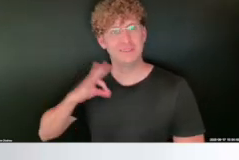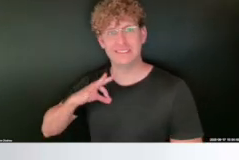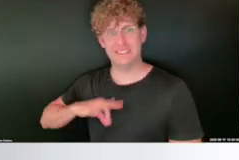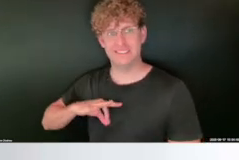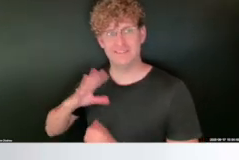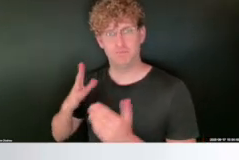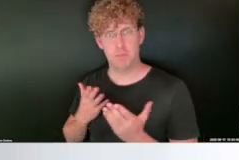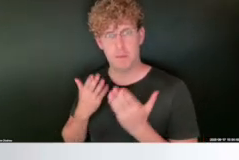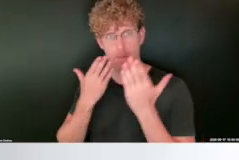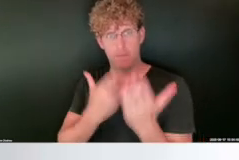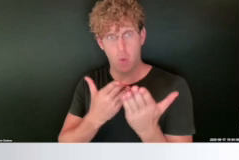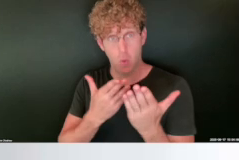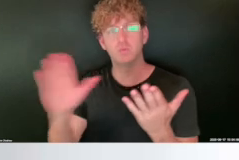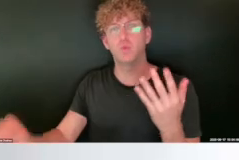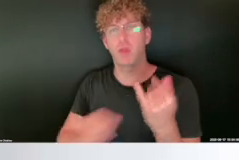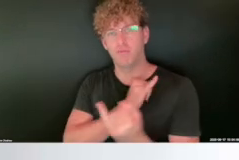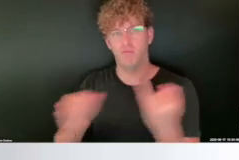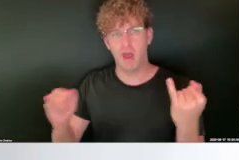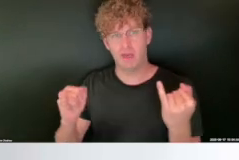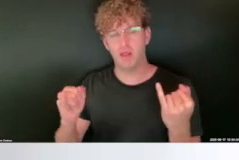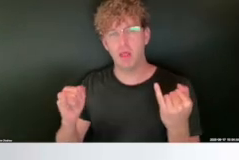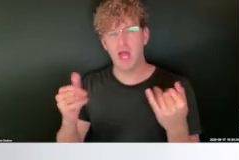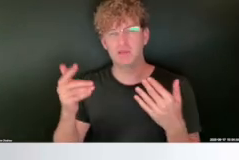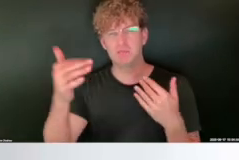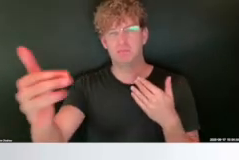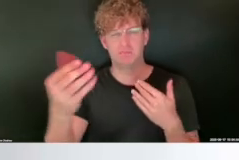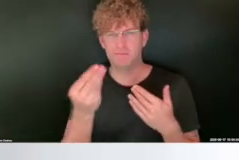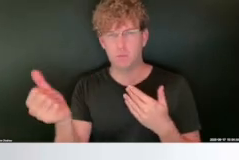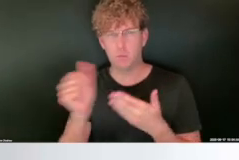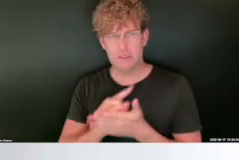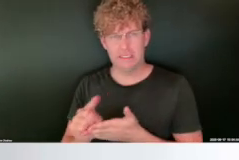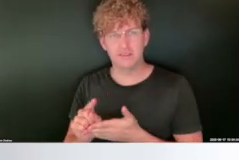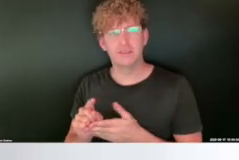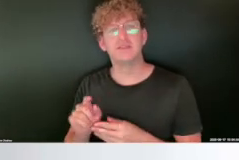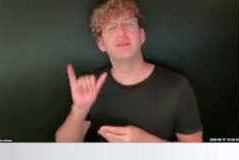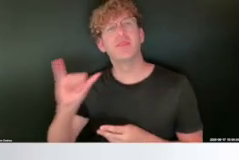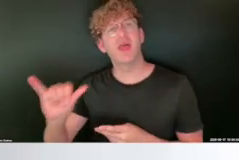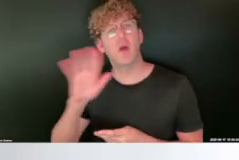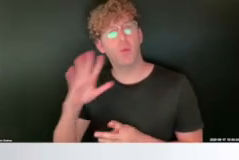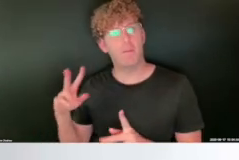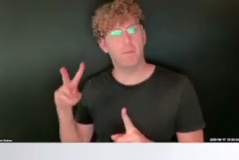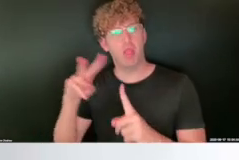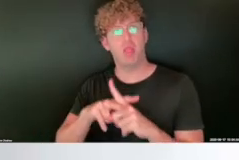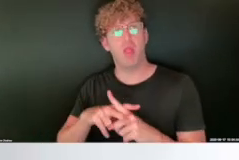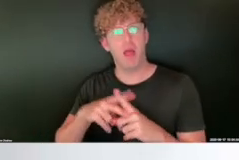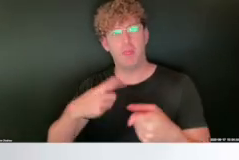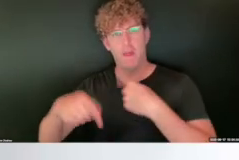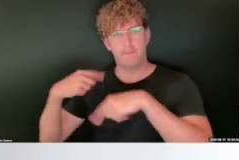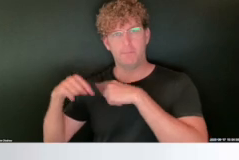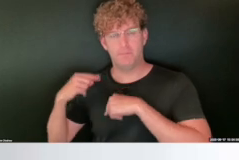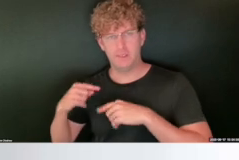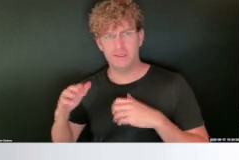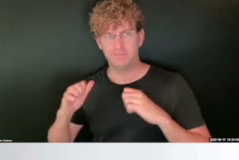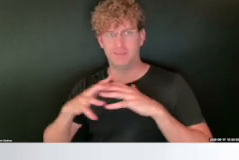be finalized in the next couple of weeks. That would apply for in the upcoming implementation manual release, which will be shortly before we